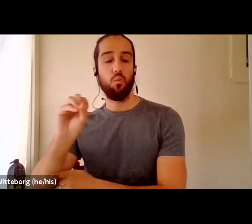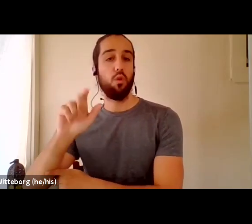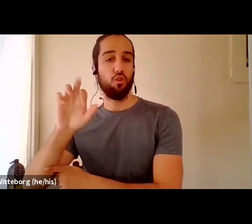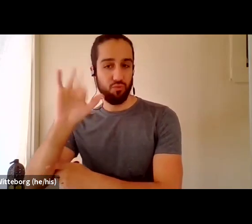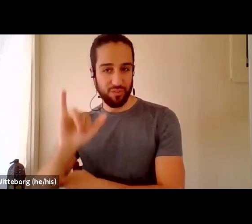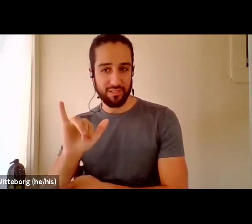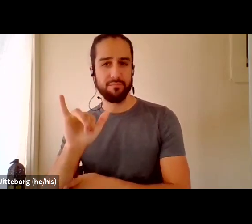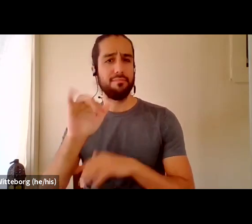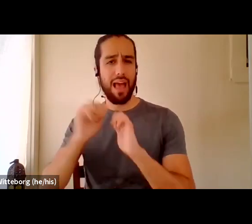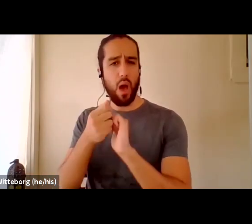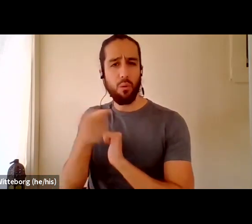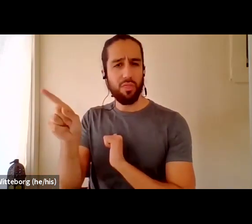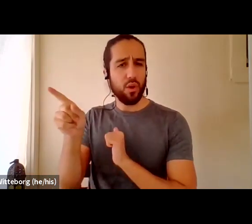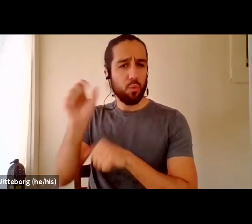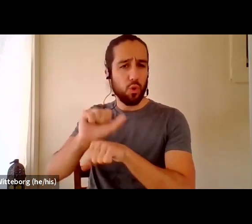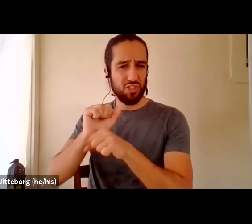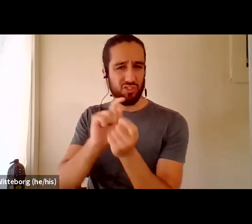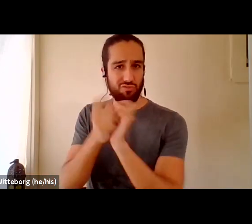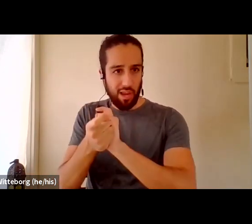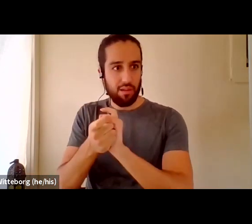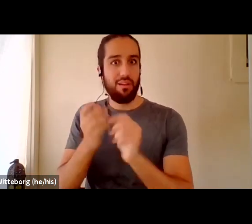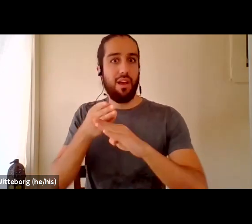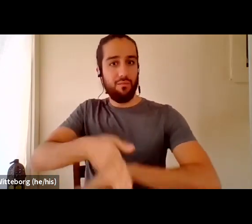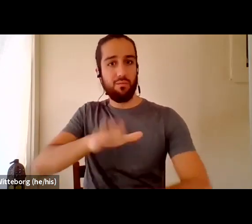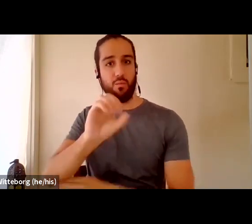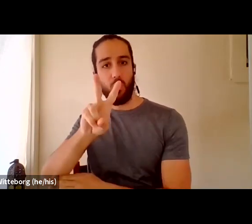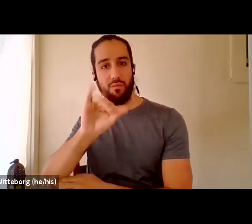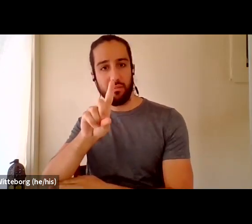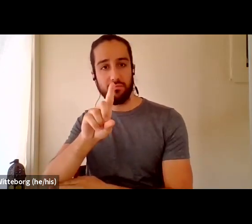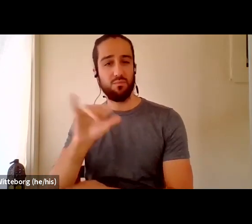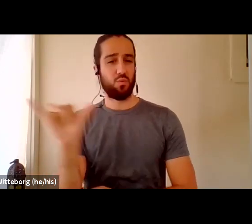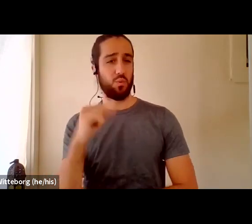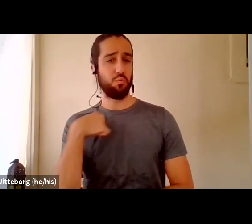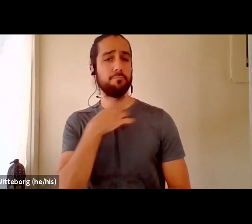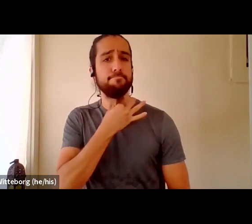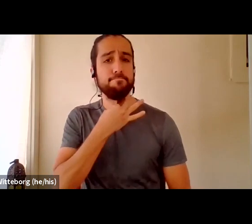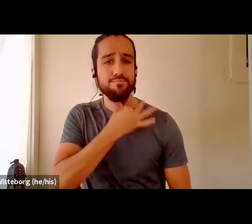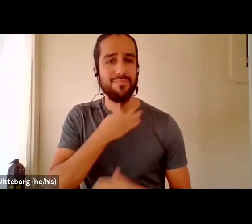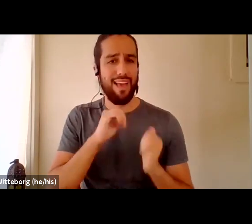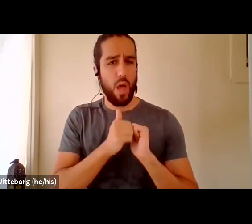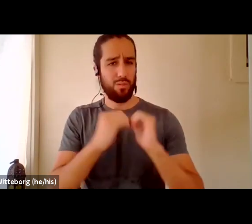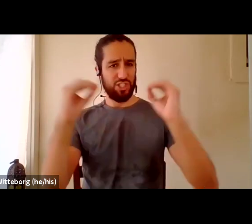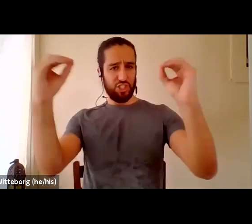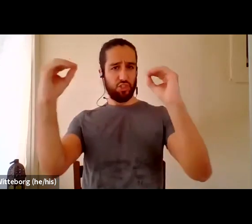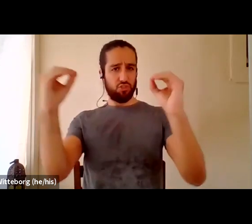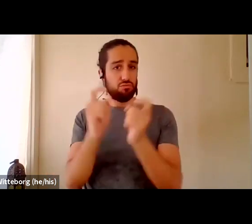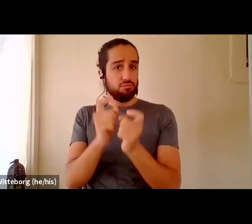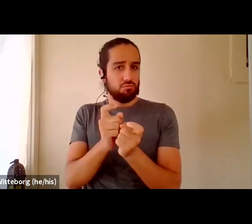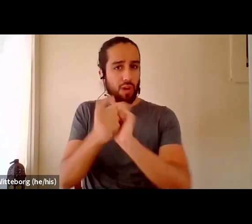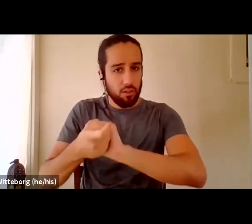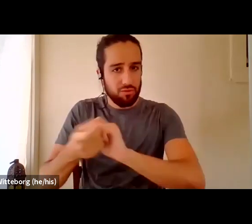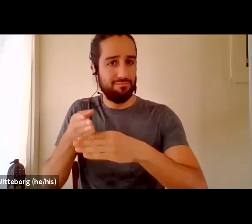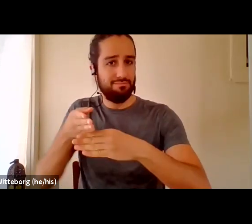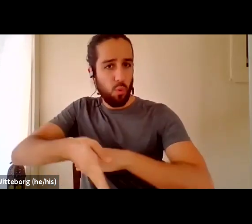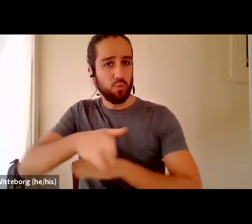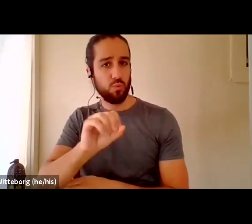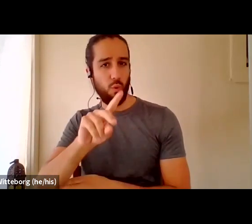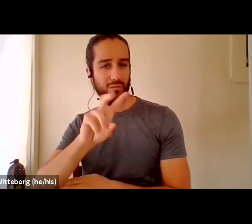changed post-COVID. We are also curious about how teaching has changed during COVID and what changes they have made to the process because of